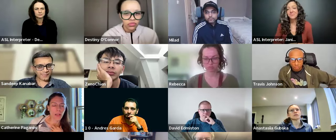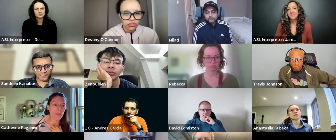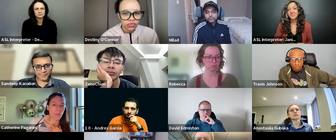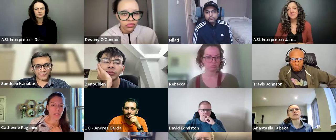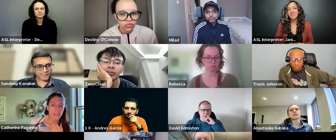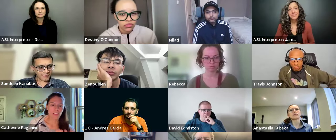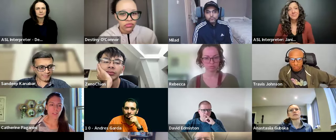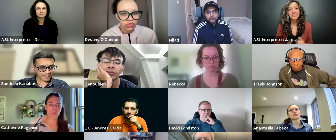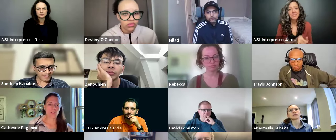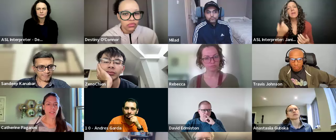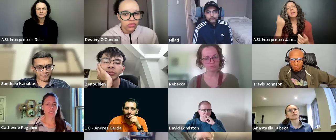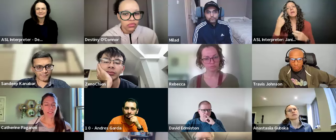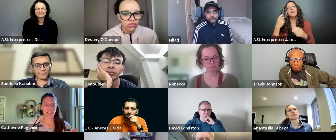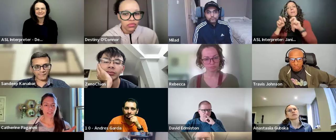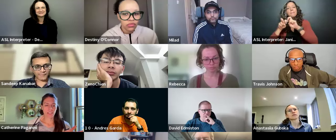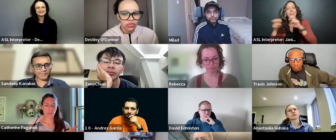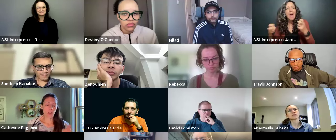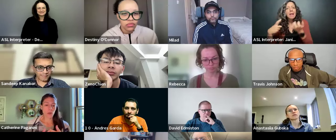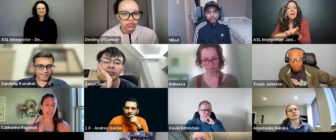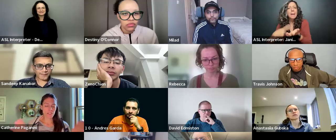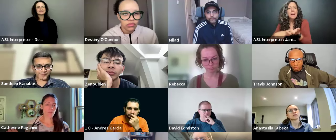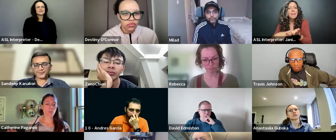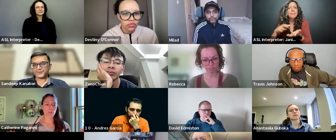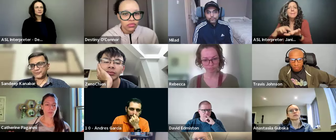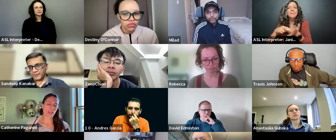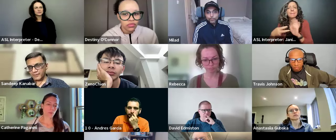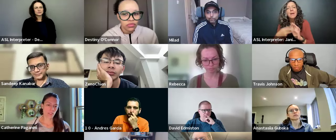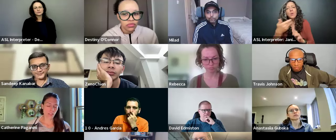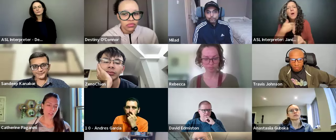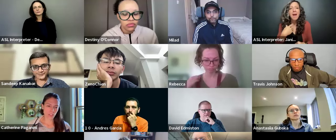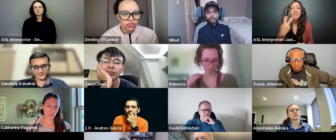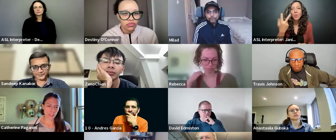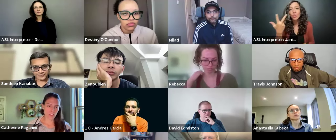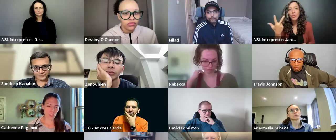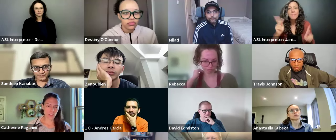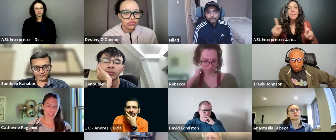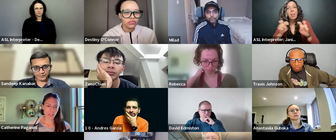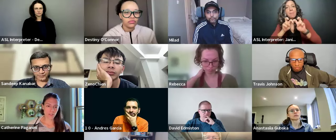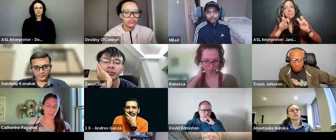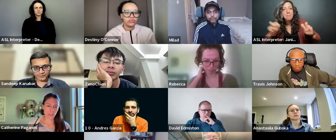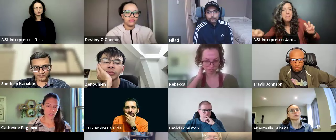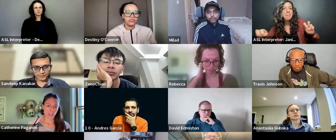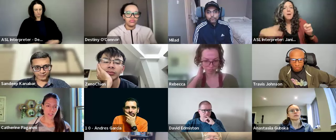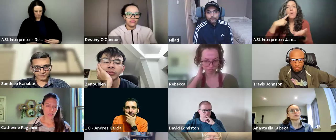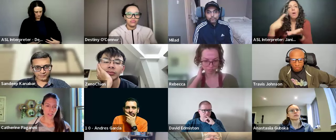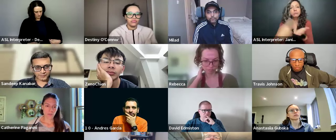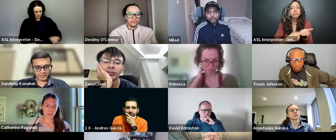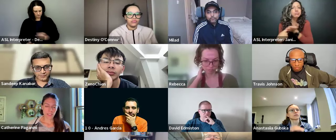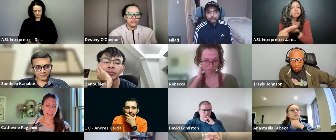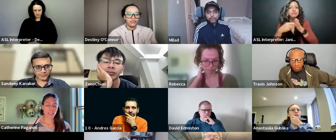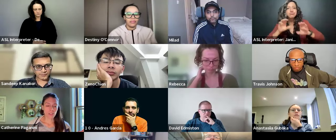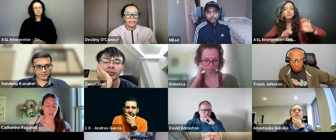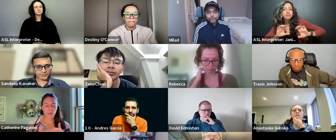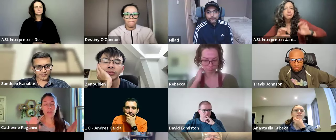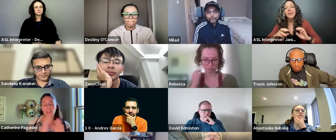So, I mean, panel discussions are basically, well, where you have several people with a discussion, right? So instead of